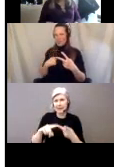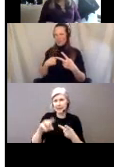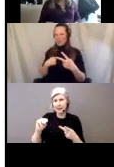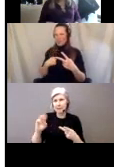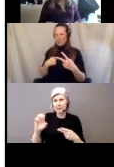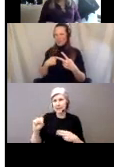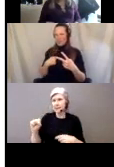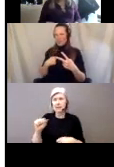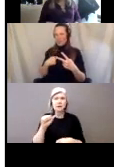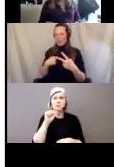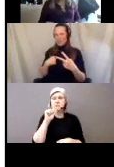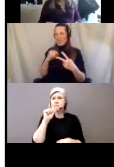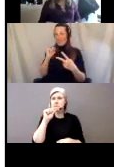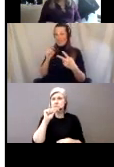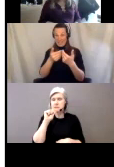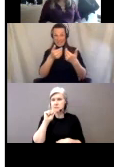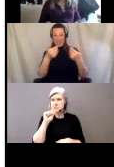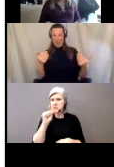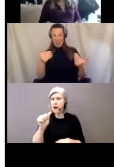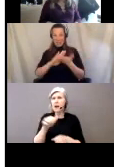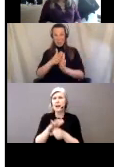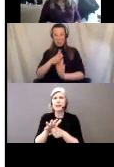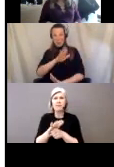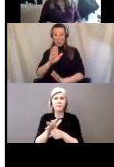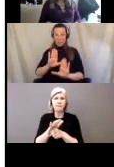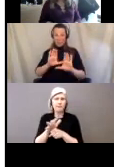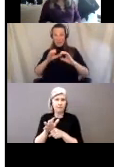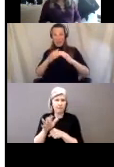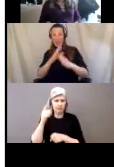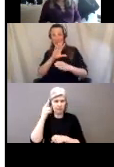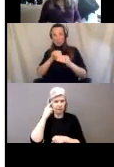that person may be eligible under other factors if they are applicable to them.